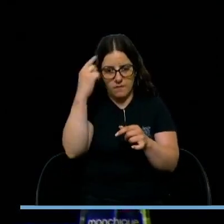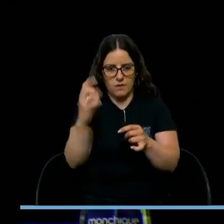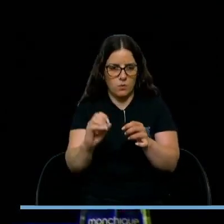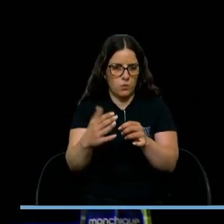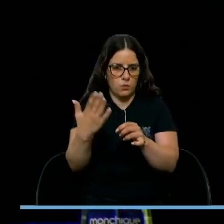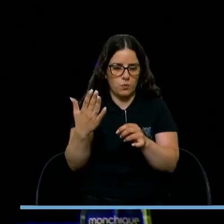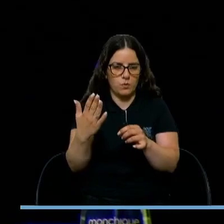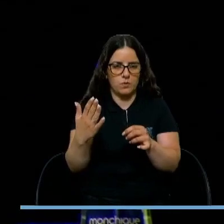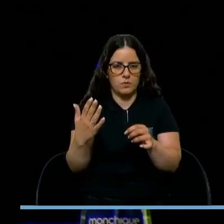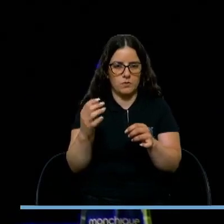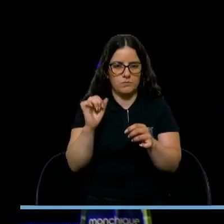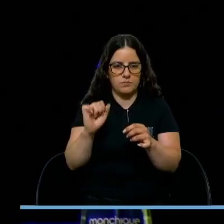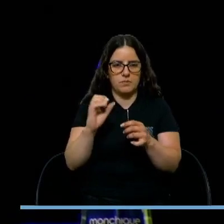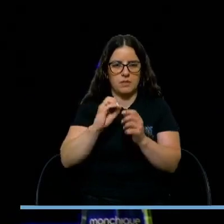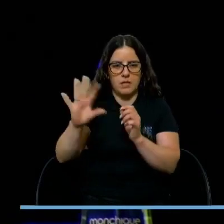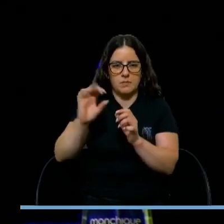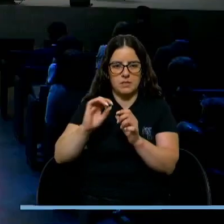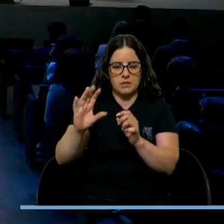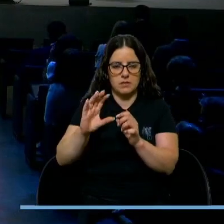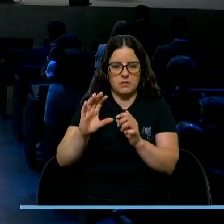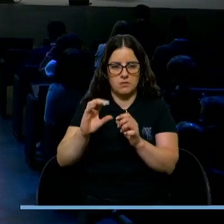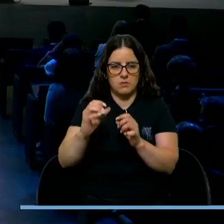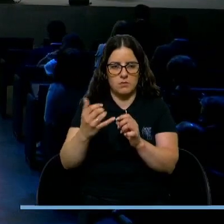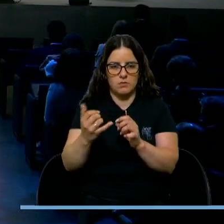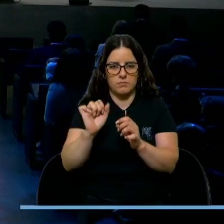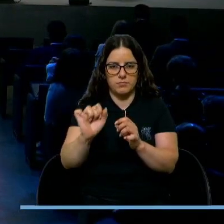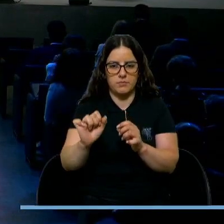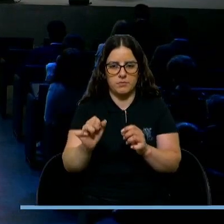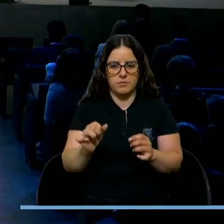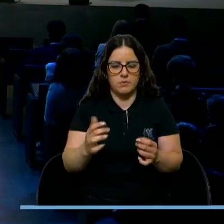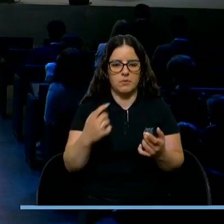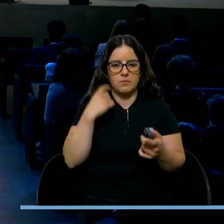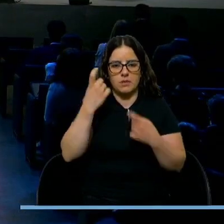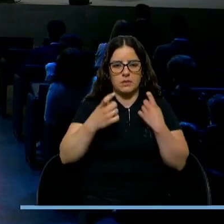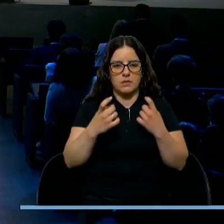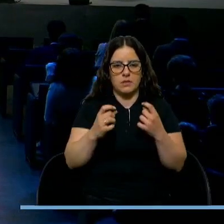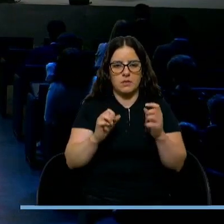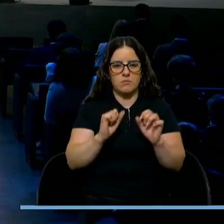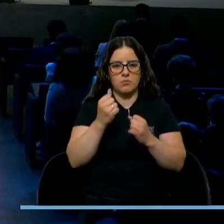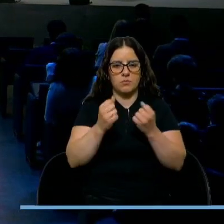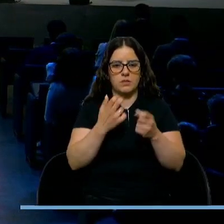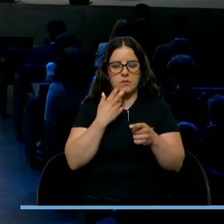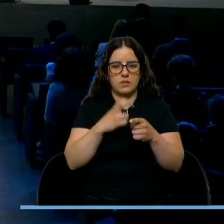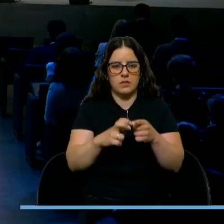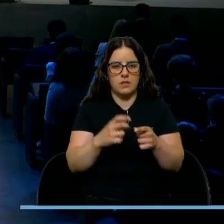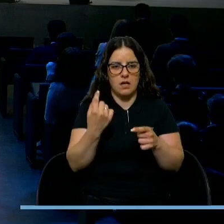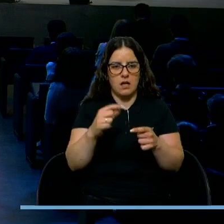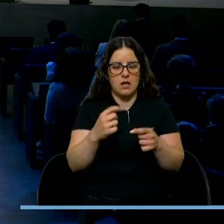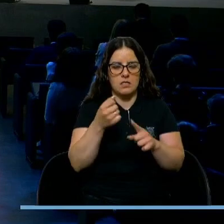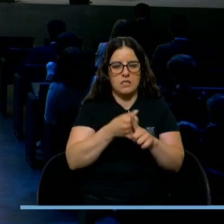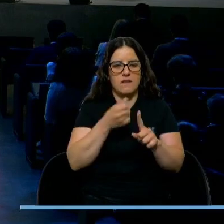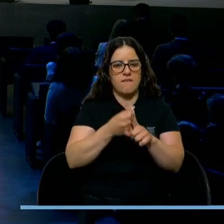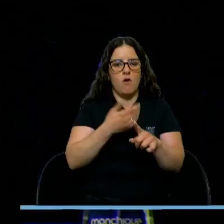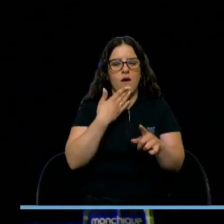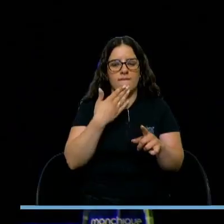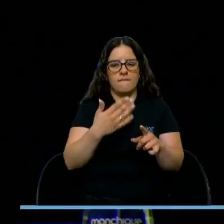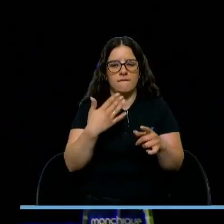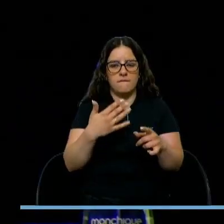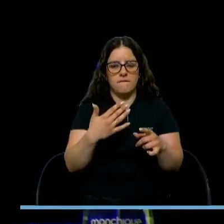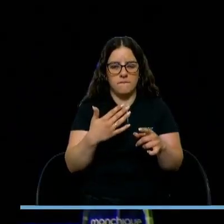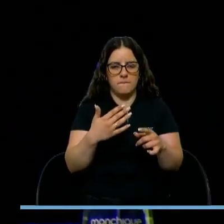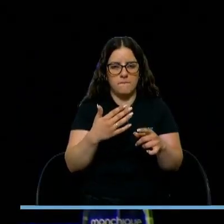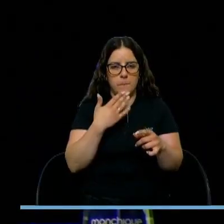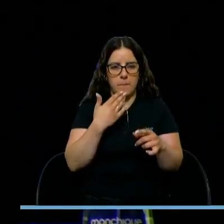the more difficult sectors concerning emissions. Now, on electrical mobility, we should address